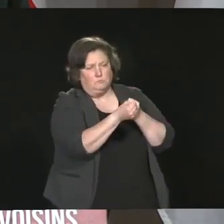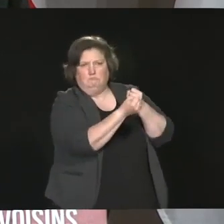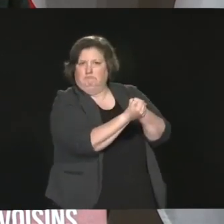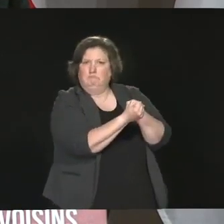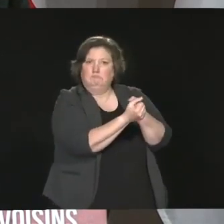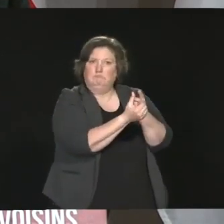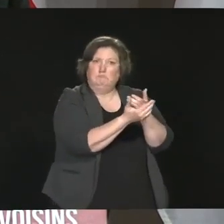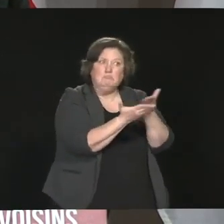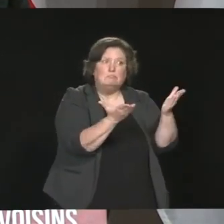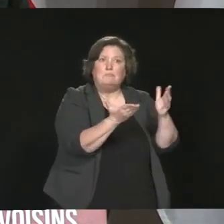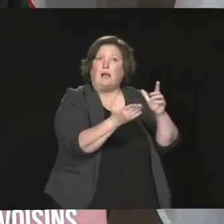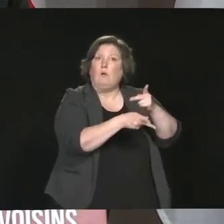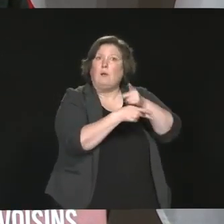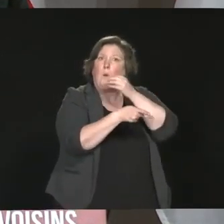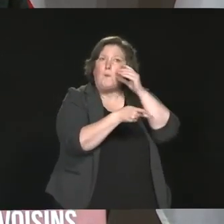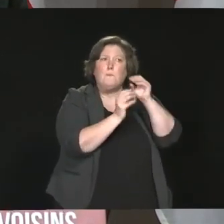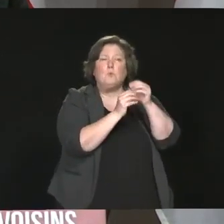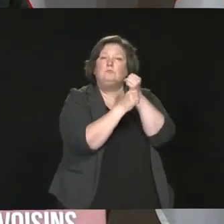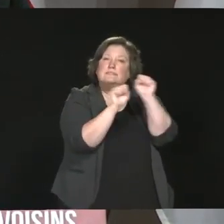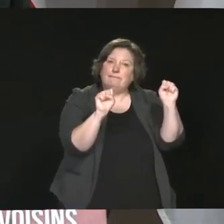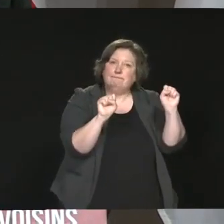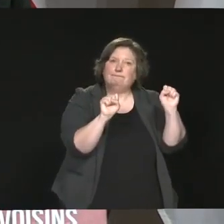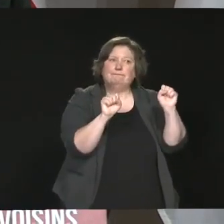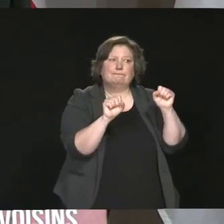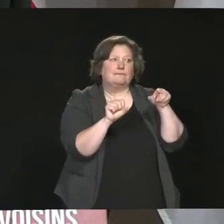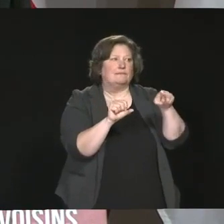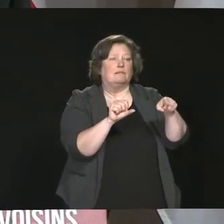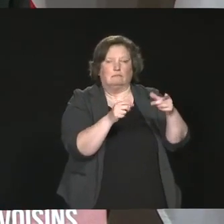protect the health and safety of Canadians. We